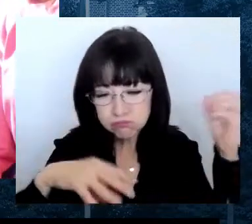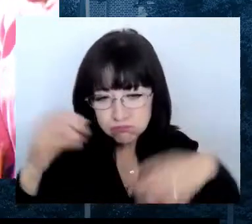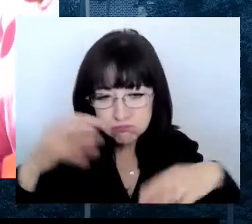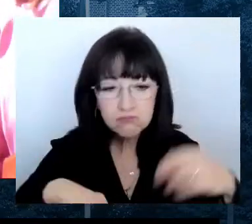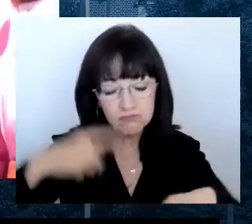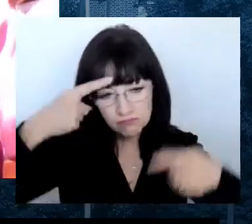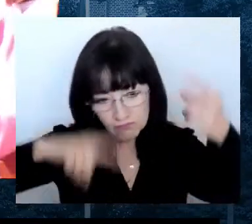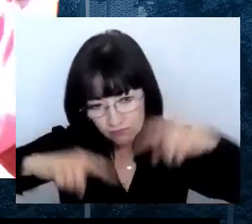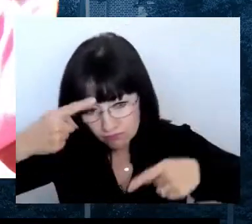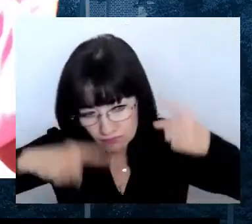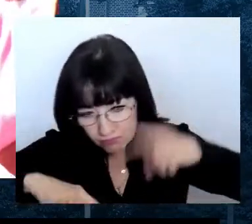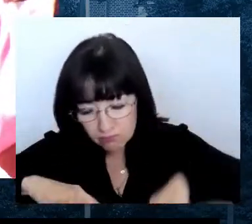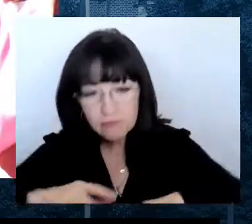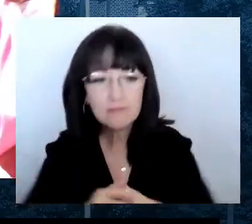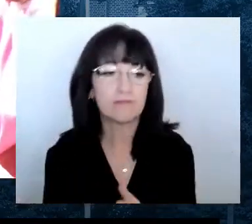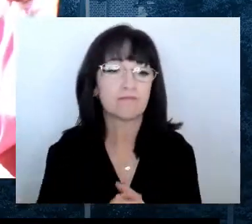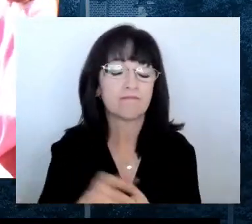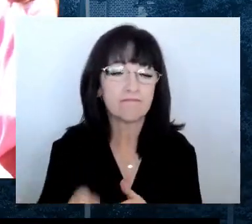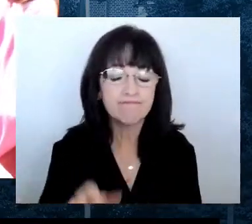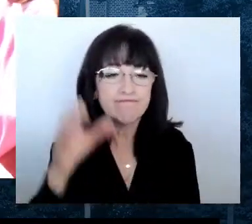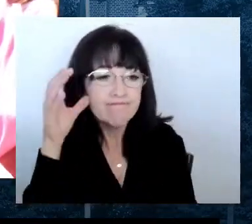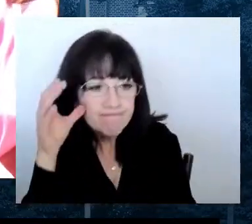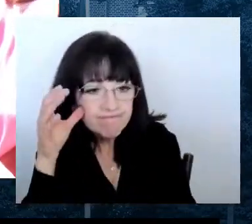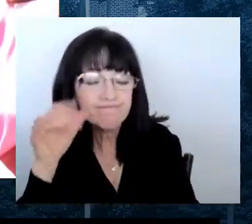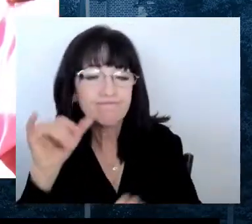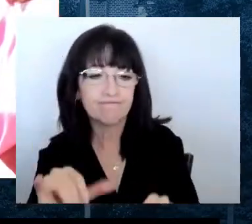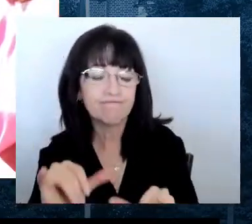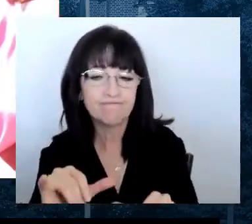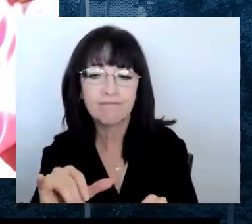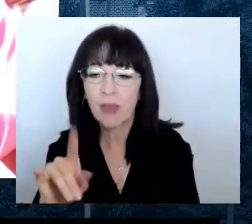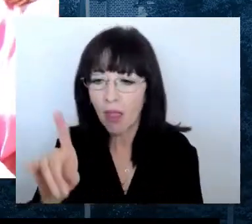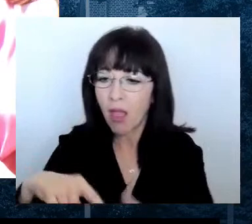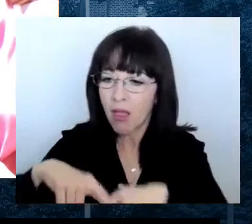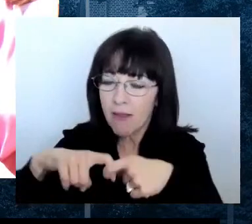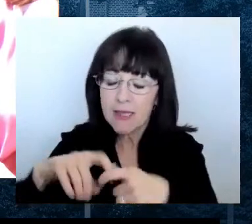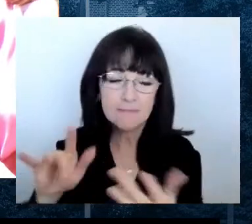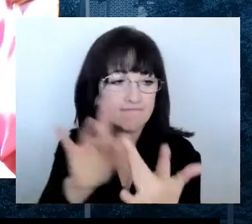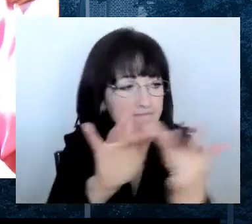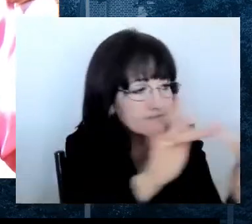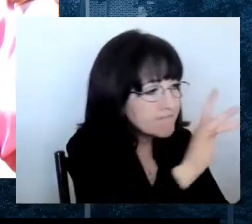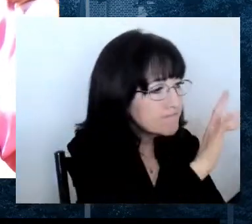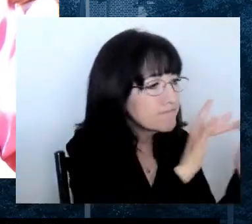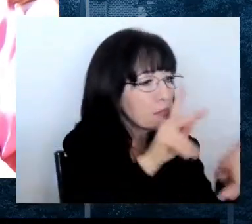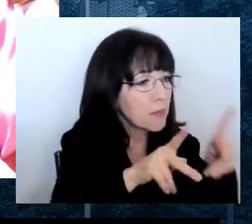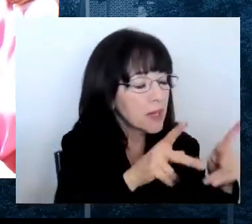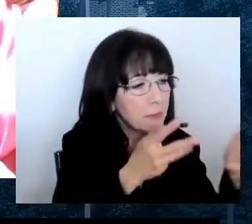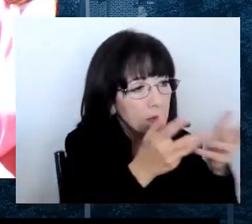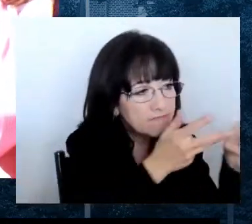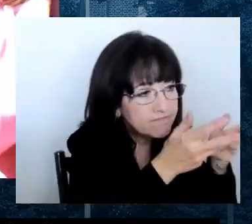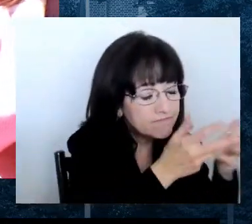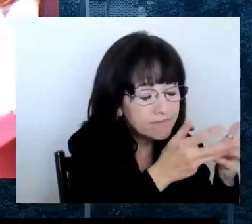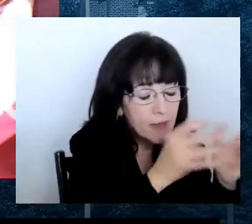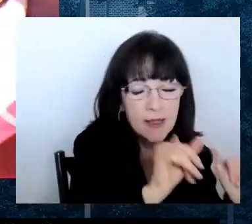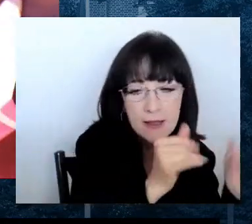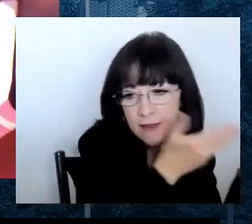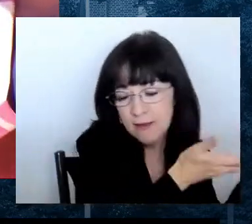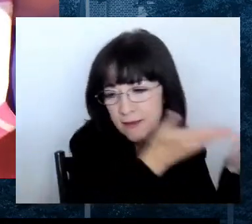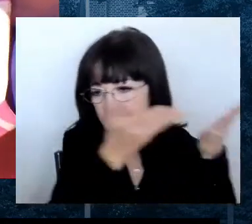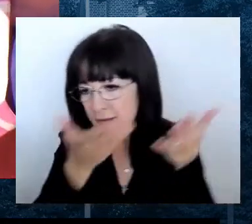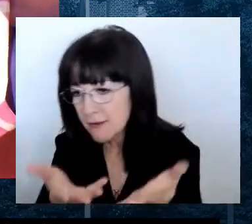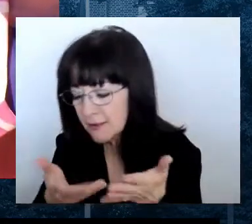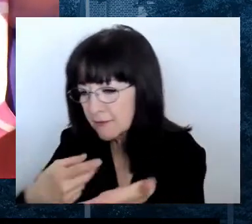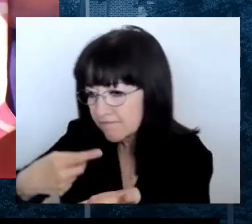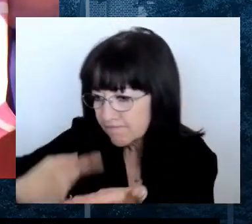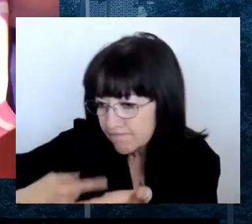reached out to stakeholders and those affected on every side of the issue. They communicated.